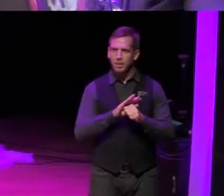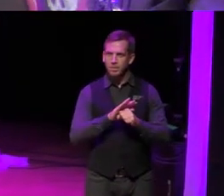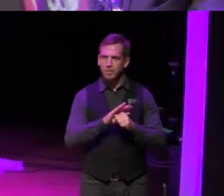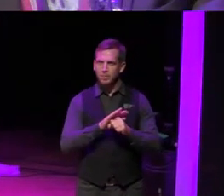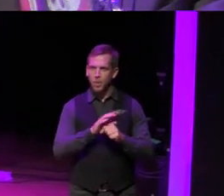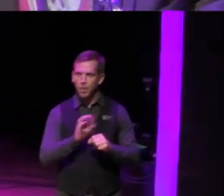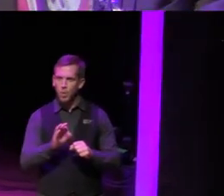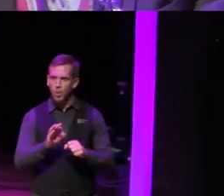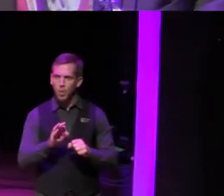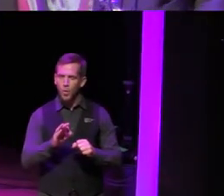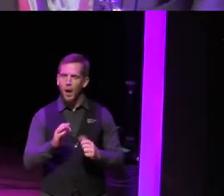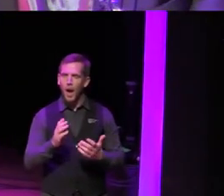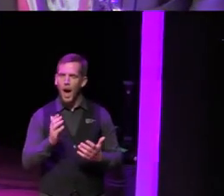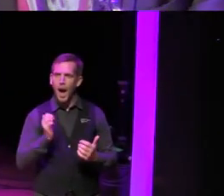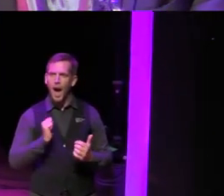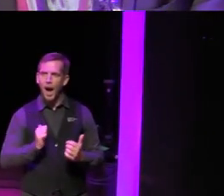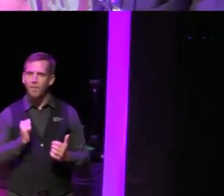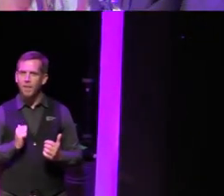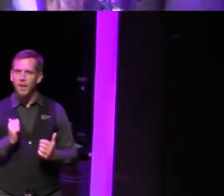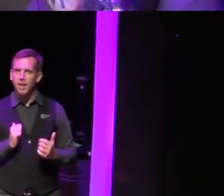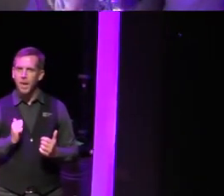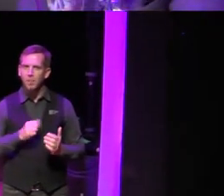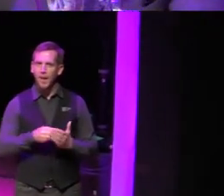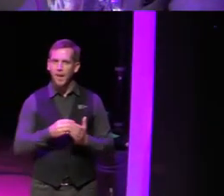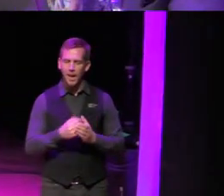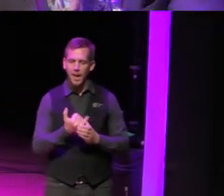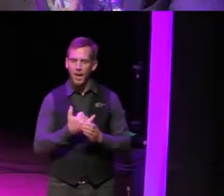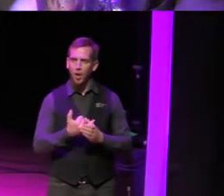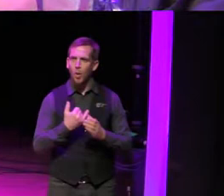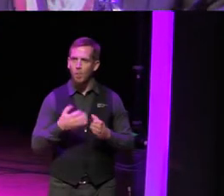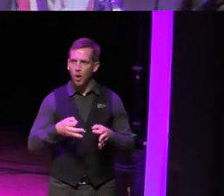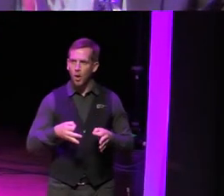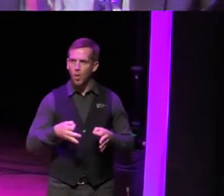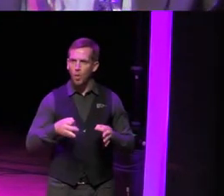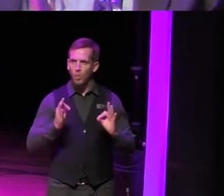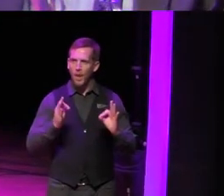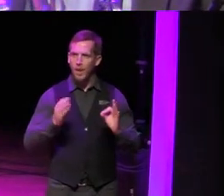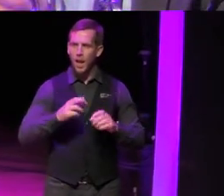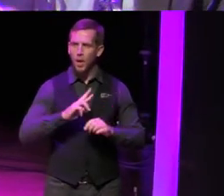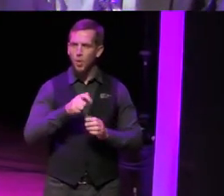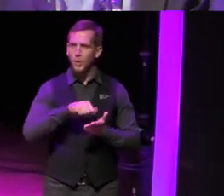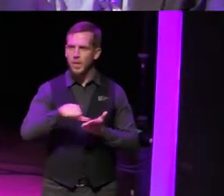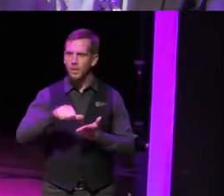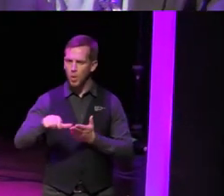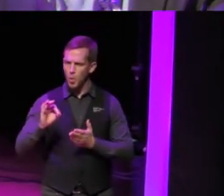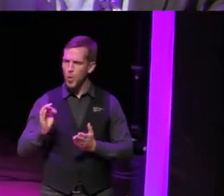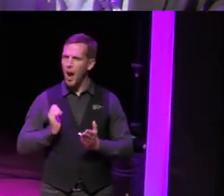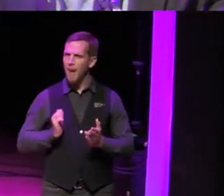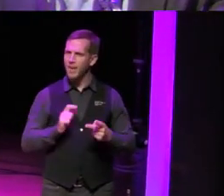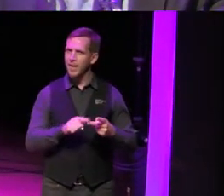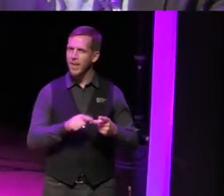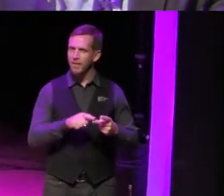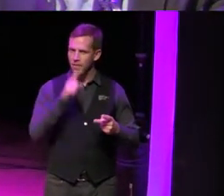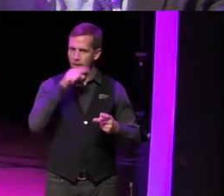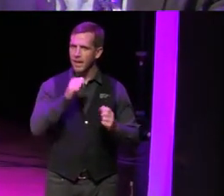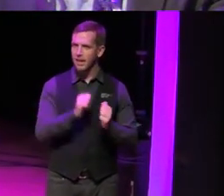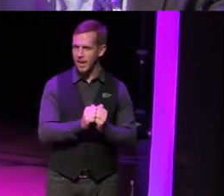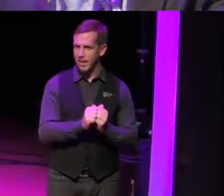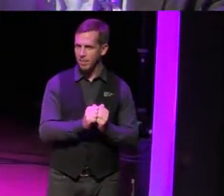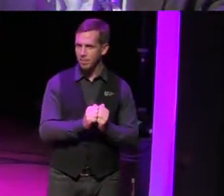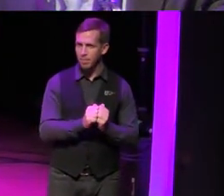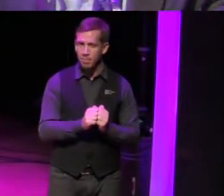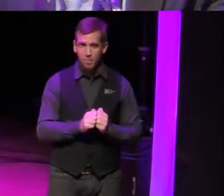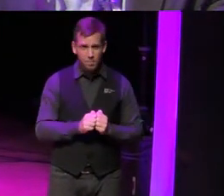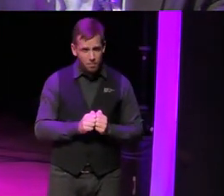expenditure, and ultimately wastage in government expenditure. The public protector is like the